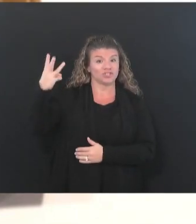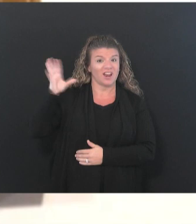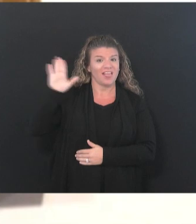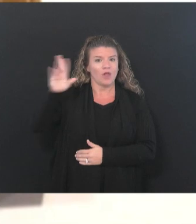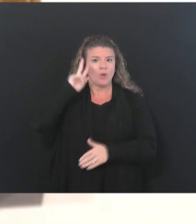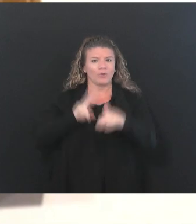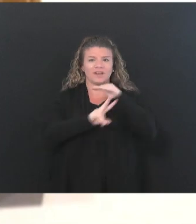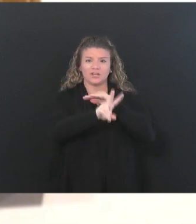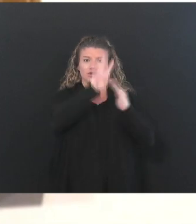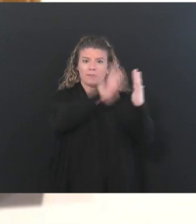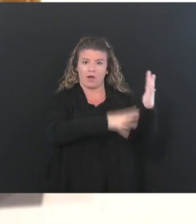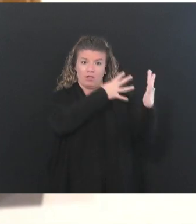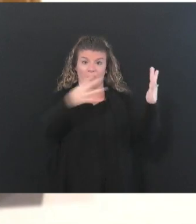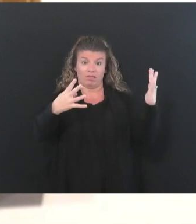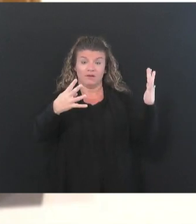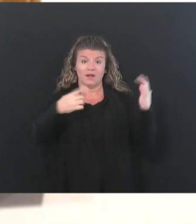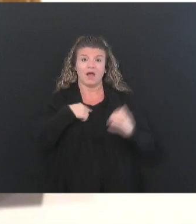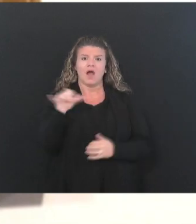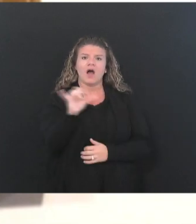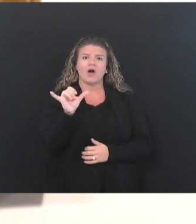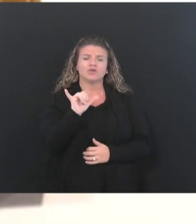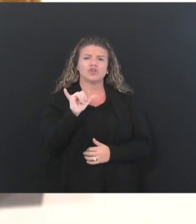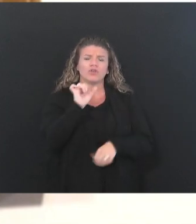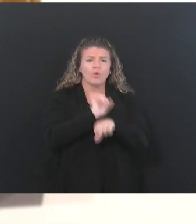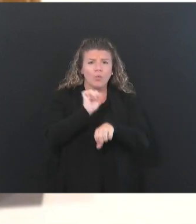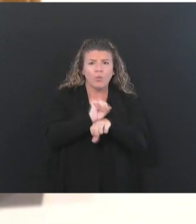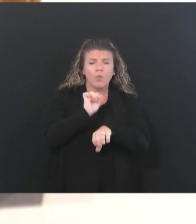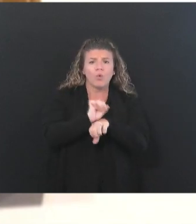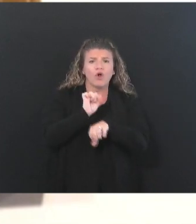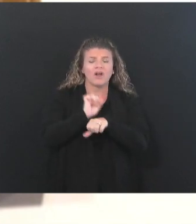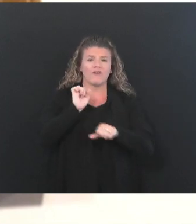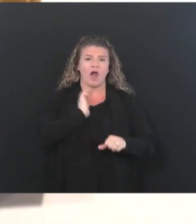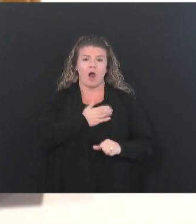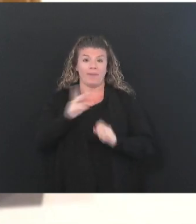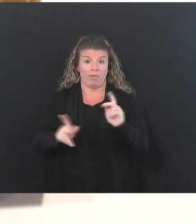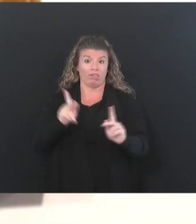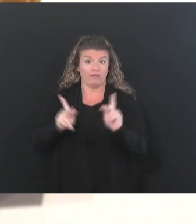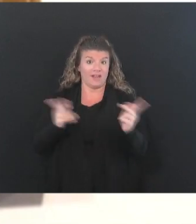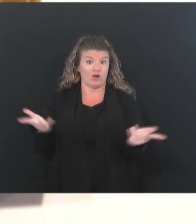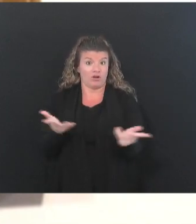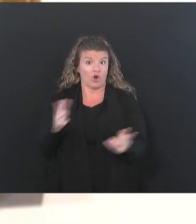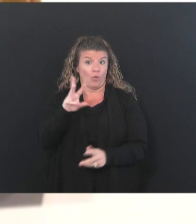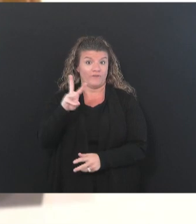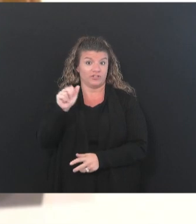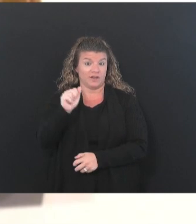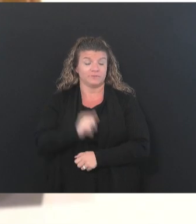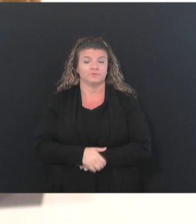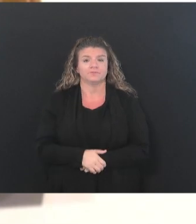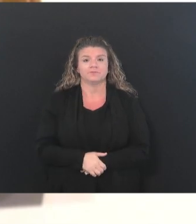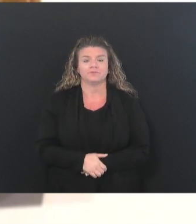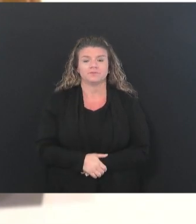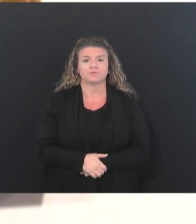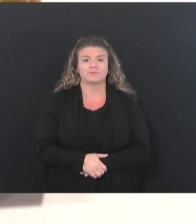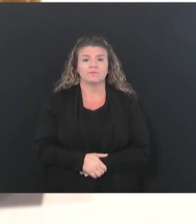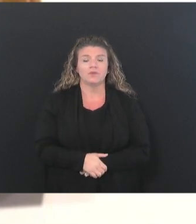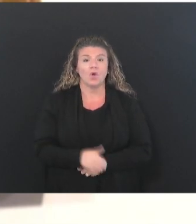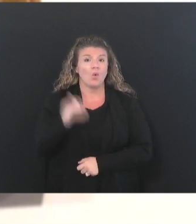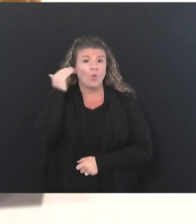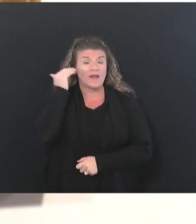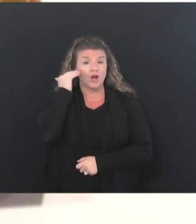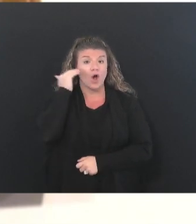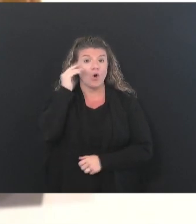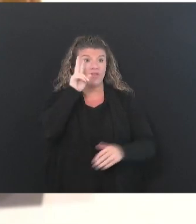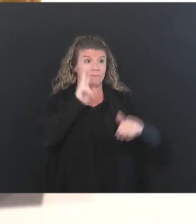prediction model, and also about the work of our citizens. So we know that prediction models have